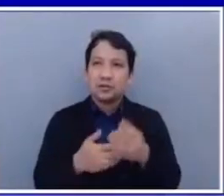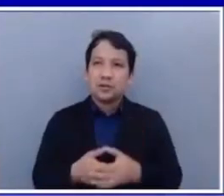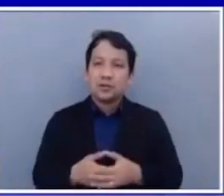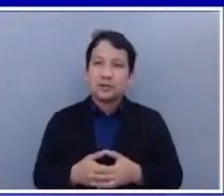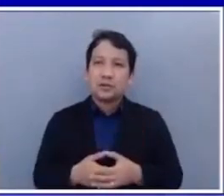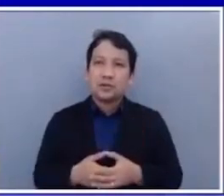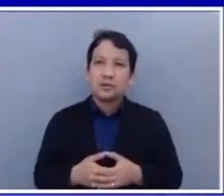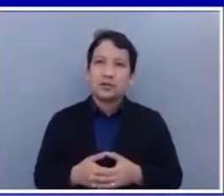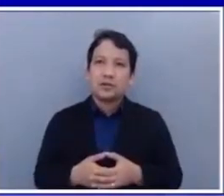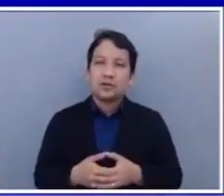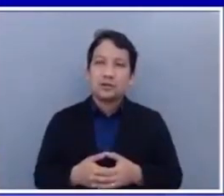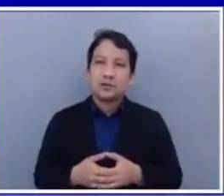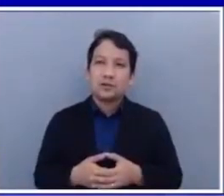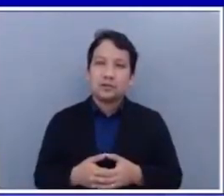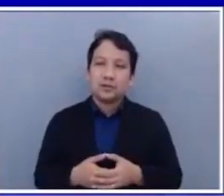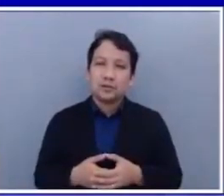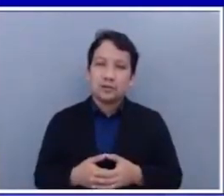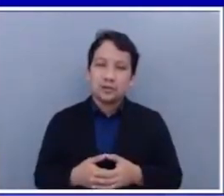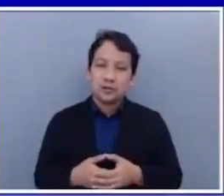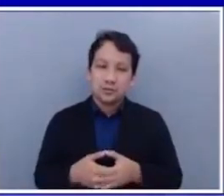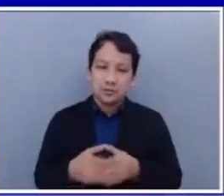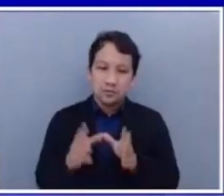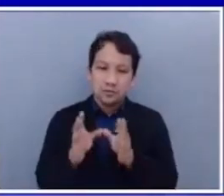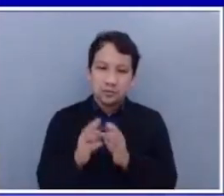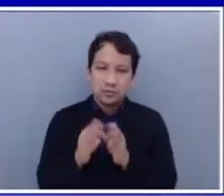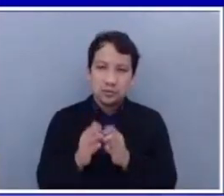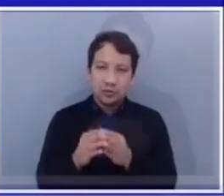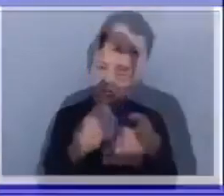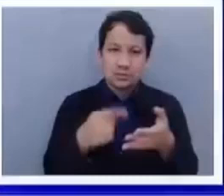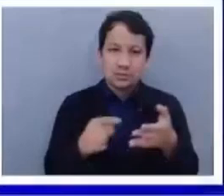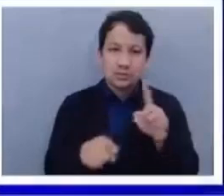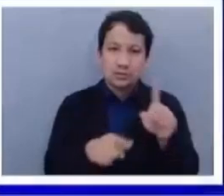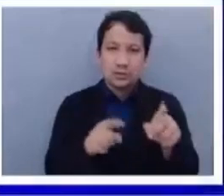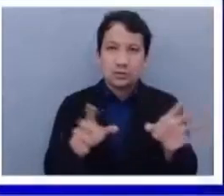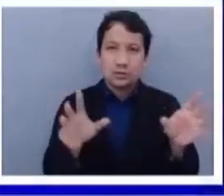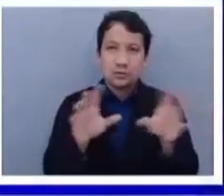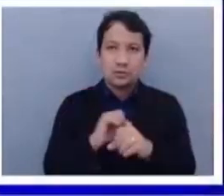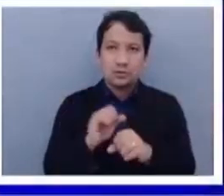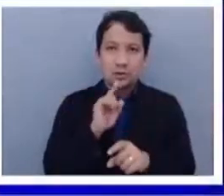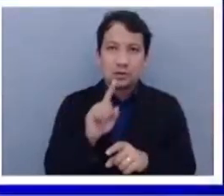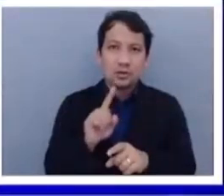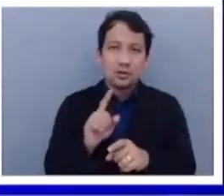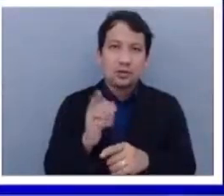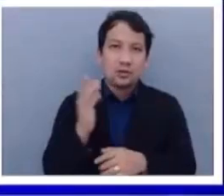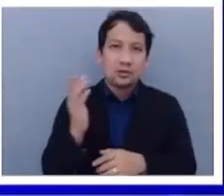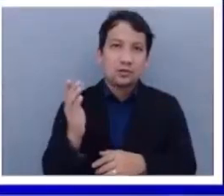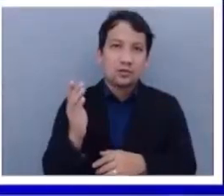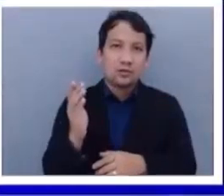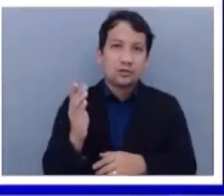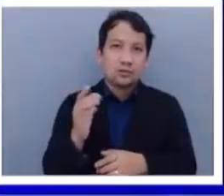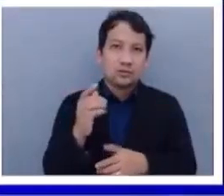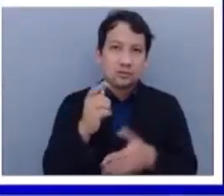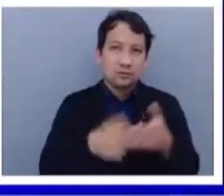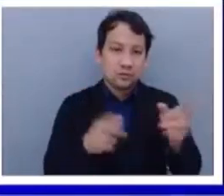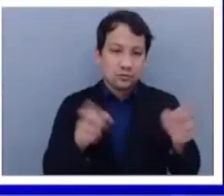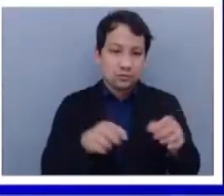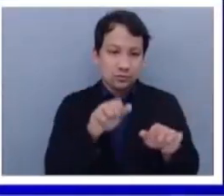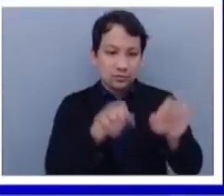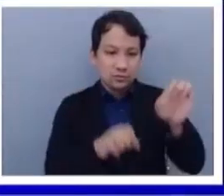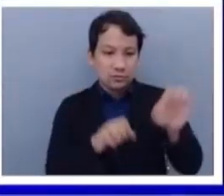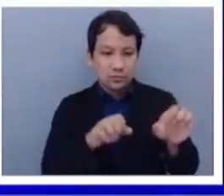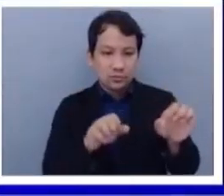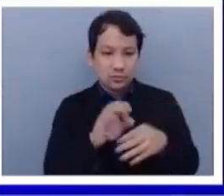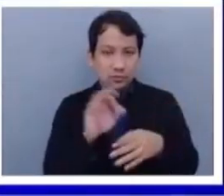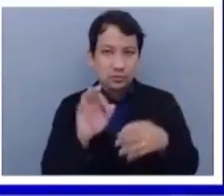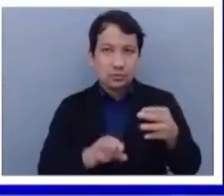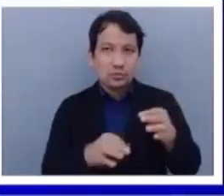Para po sa ating mga media partners, before we end po, may we request you to accomplish a short evaluation form. The QR